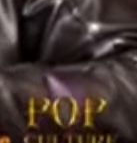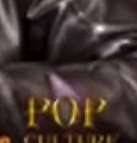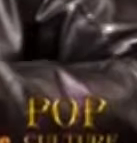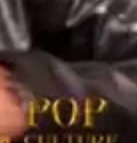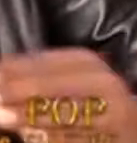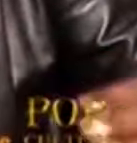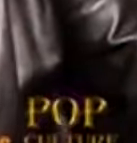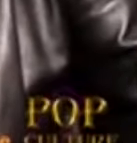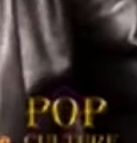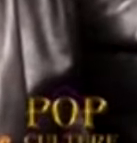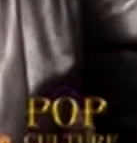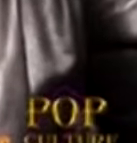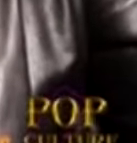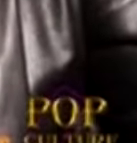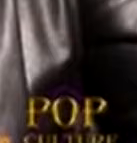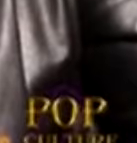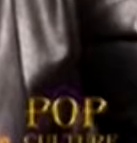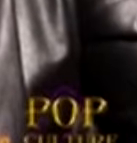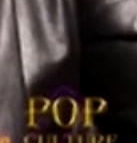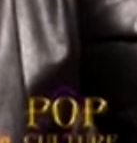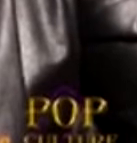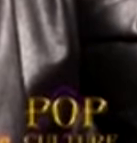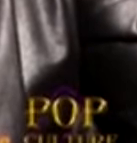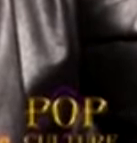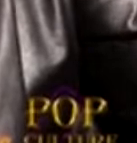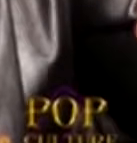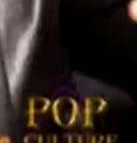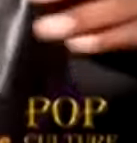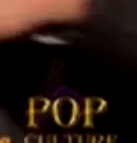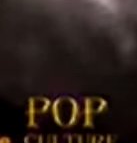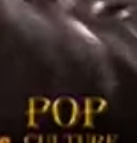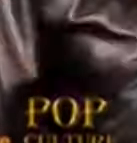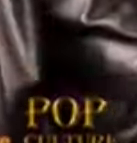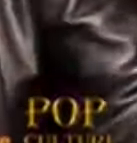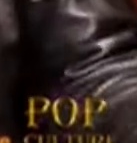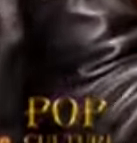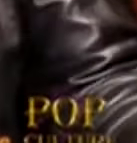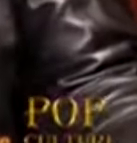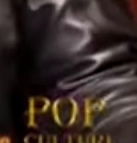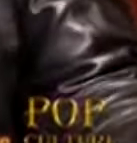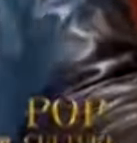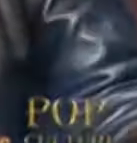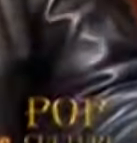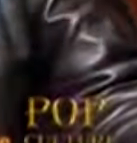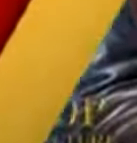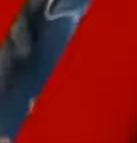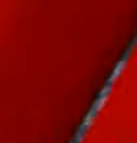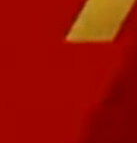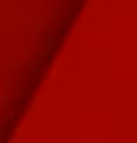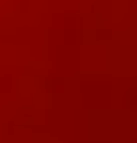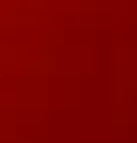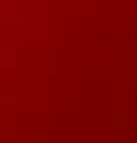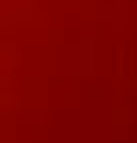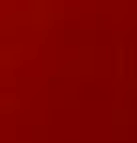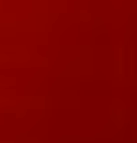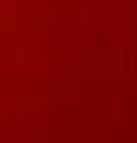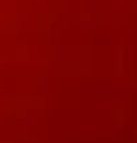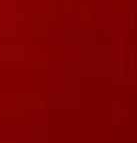said, we are no longer scared of you. You know, you're just a ghost that cannot scare us anymore, you